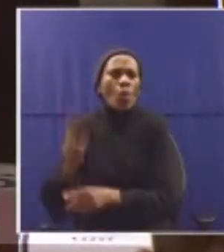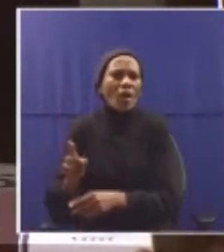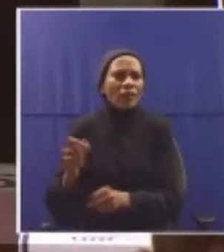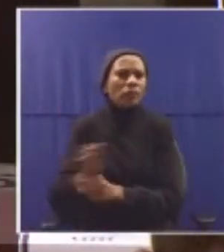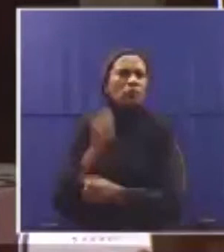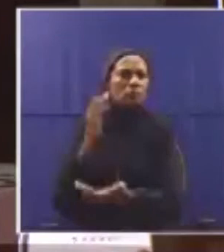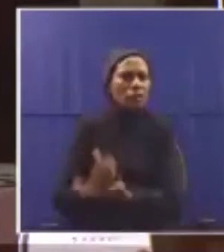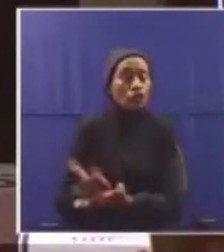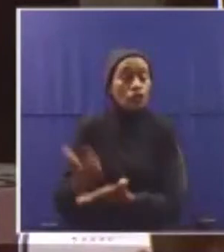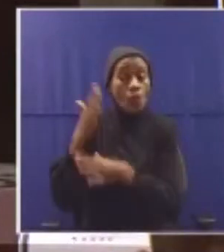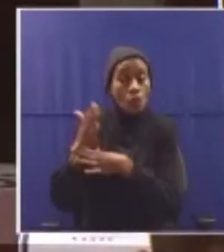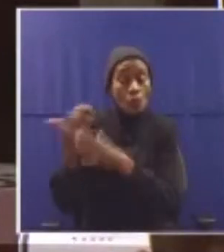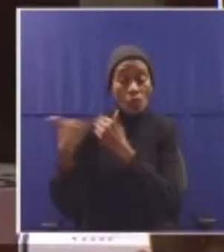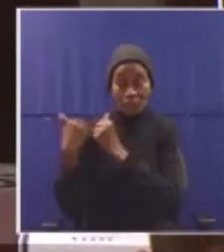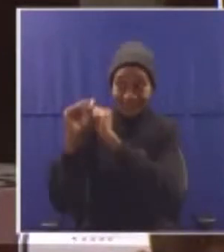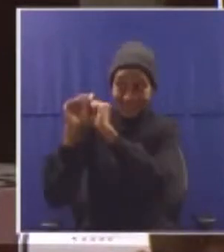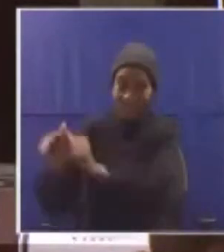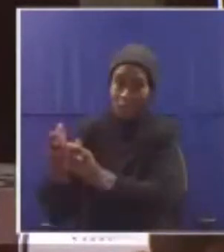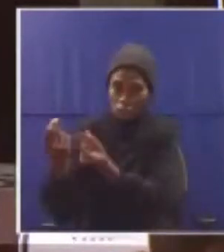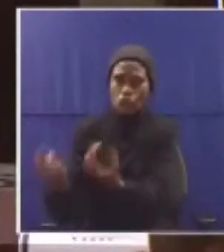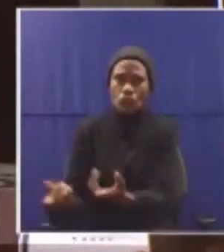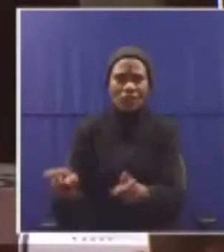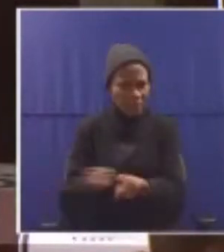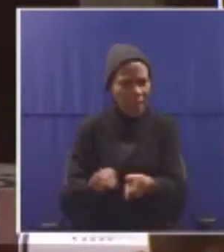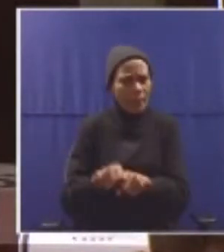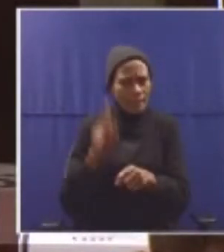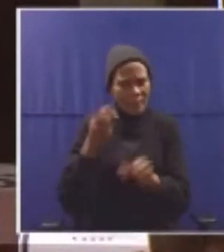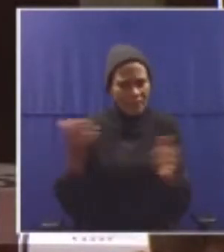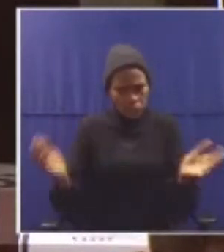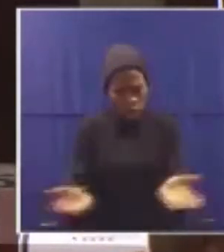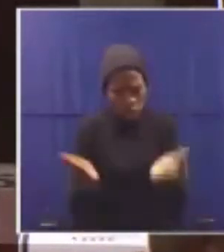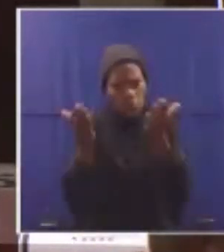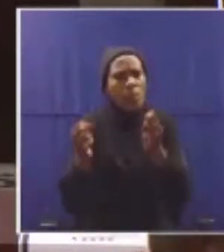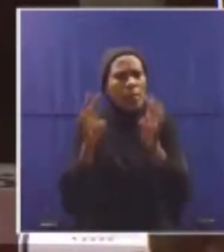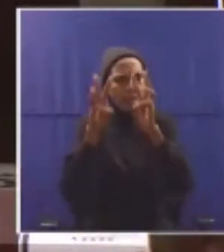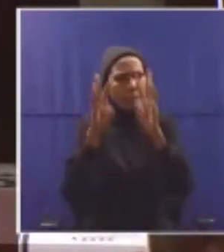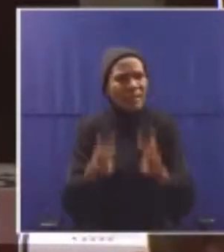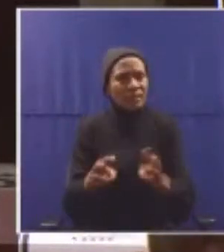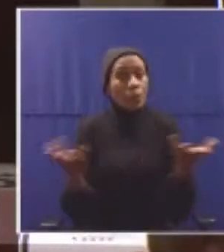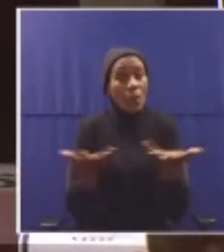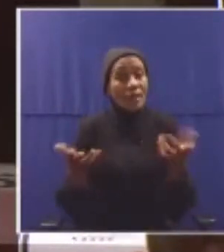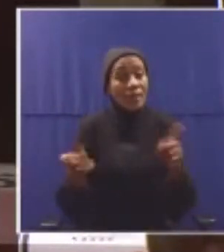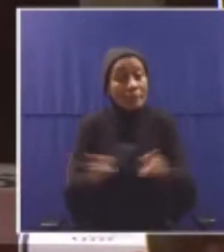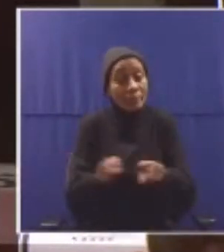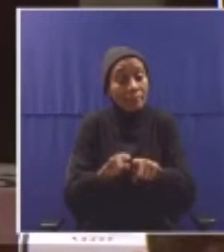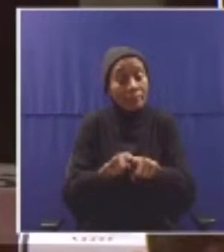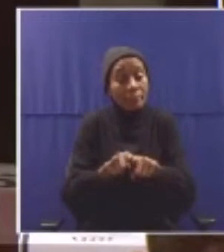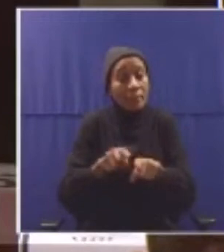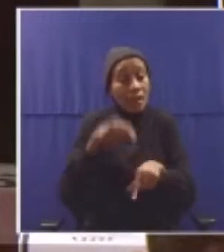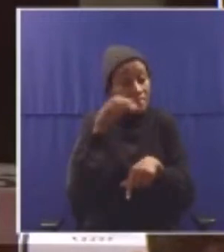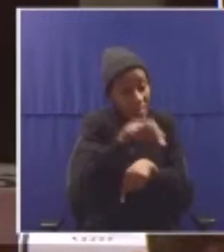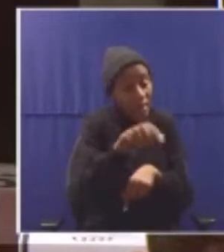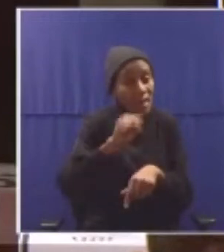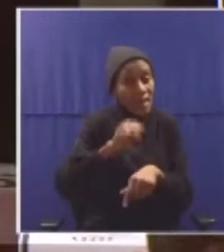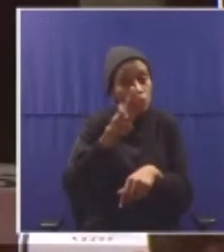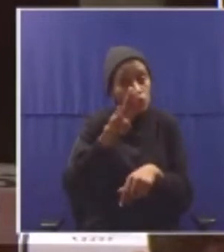matters of the continent, including that of maintaining peace in areas such as Sudan? Thank you, Speaker. Thank you, Honorable Mkalipi.